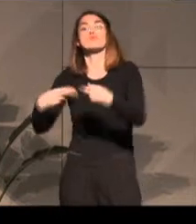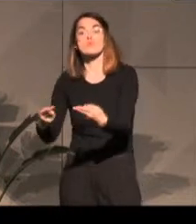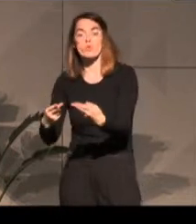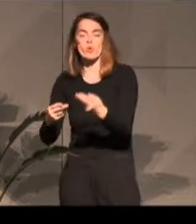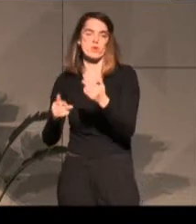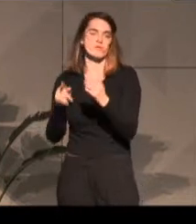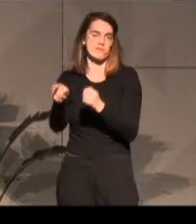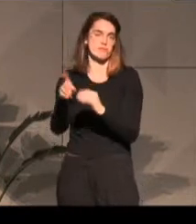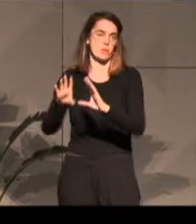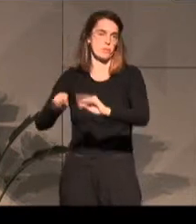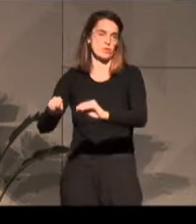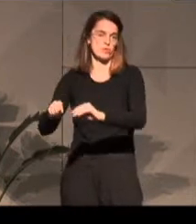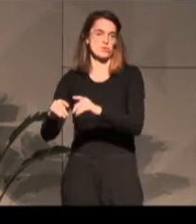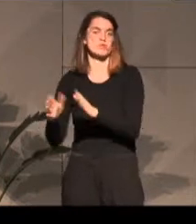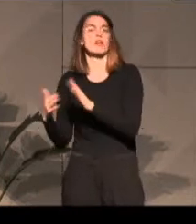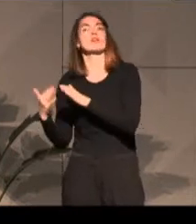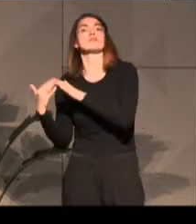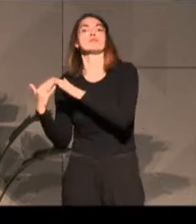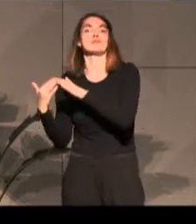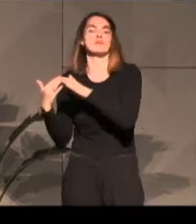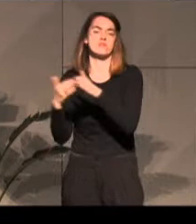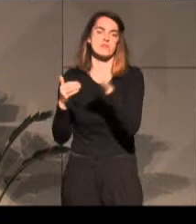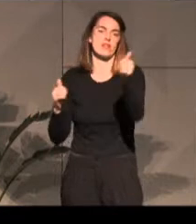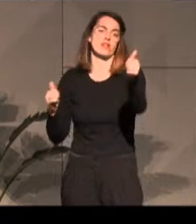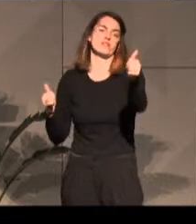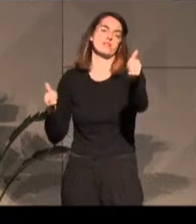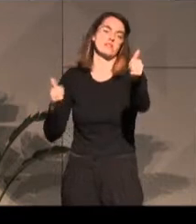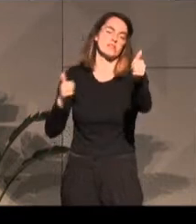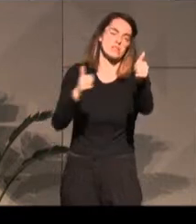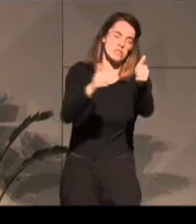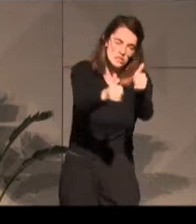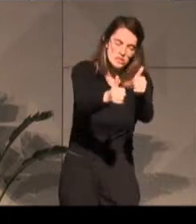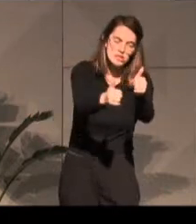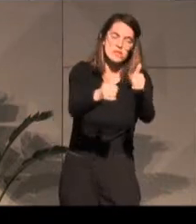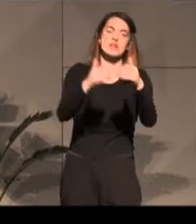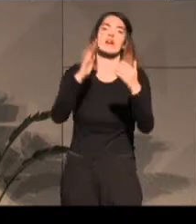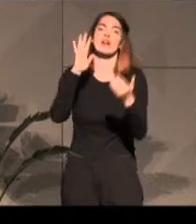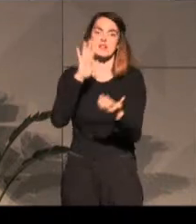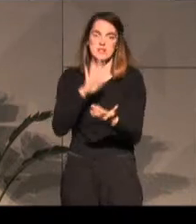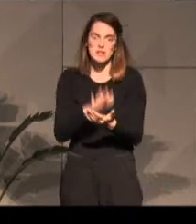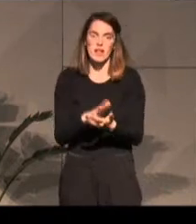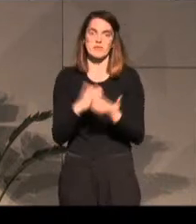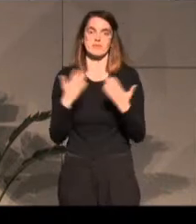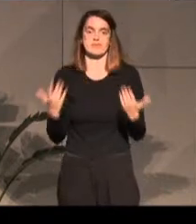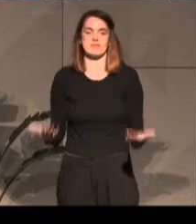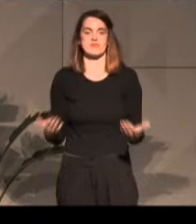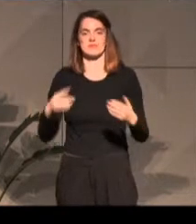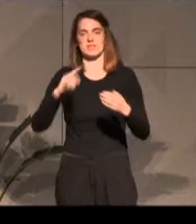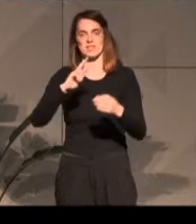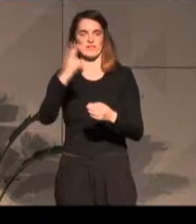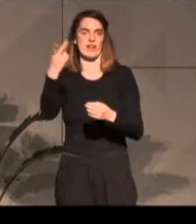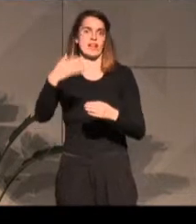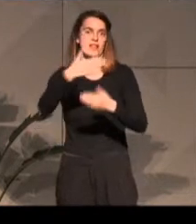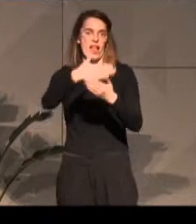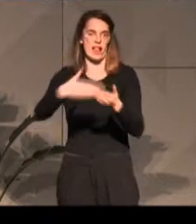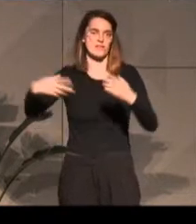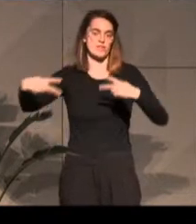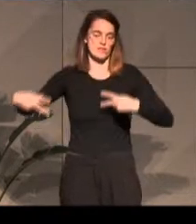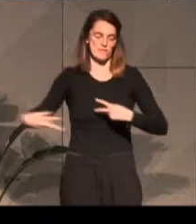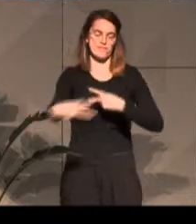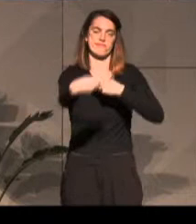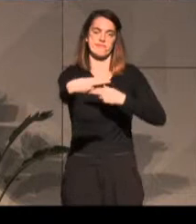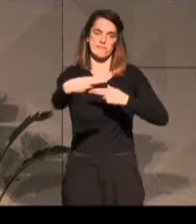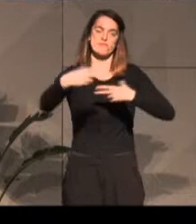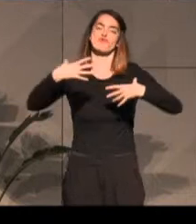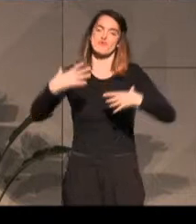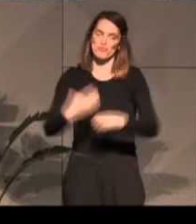season. The world has changed. It's summer, there's daylight, and we could start with the second phase, the second